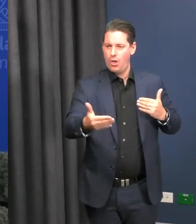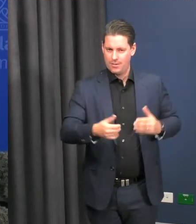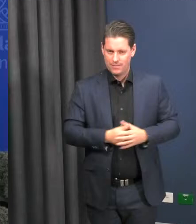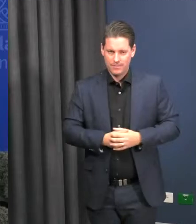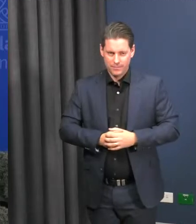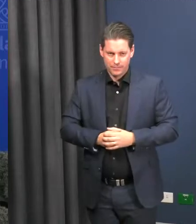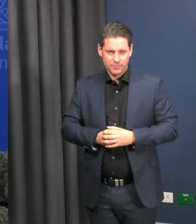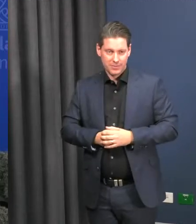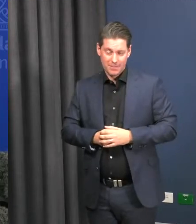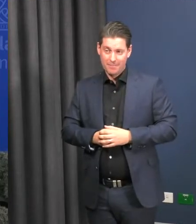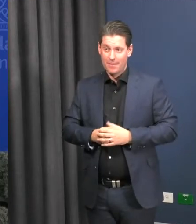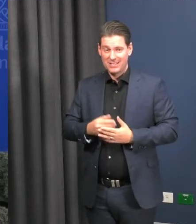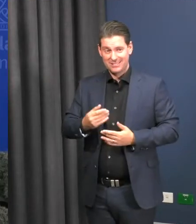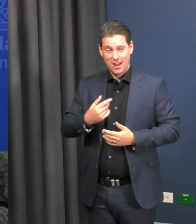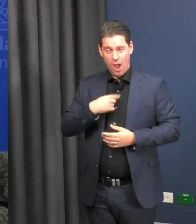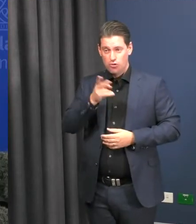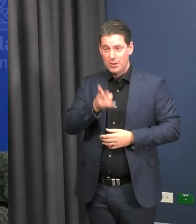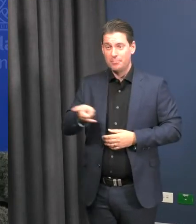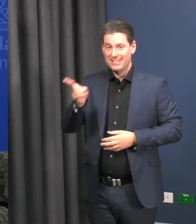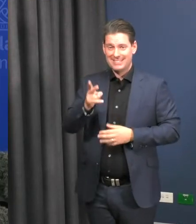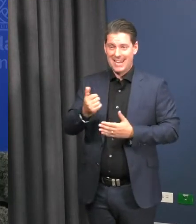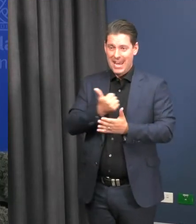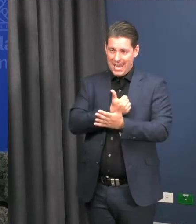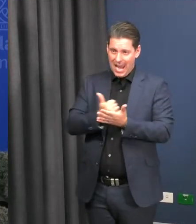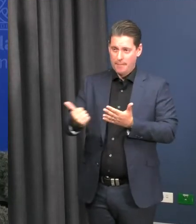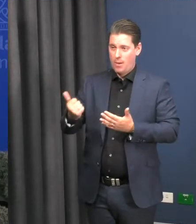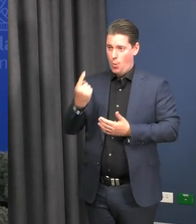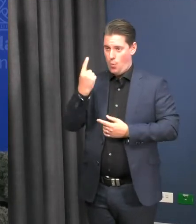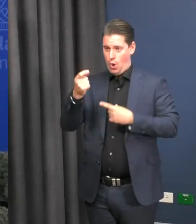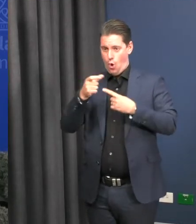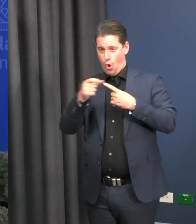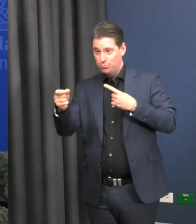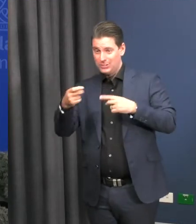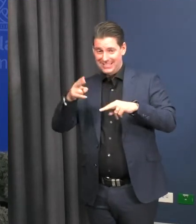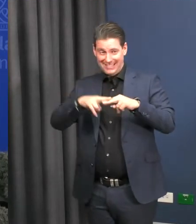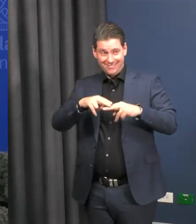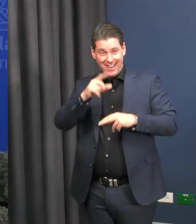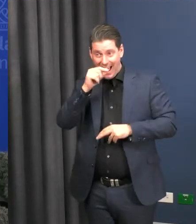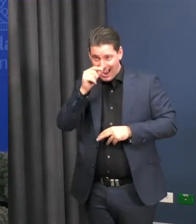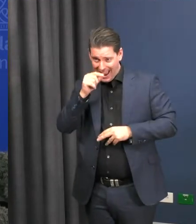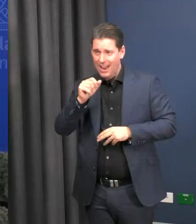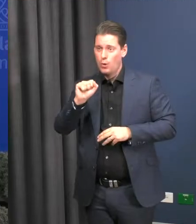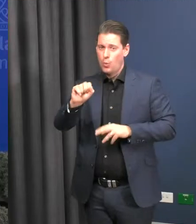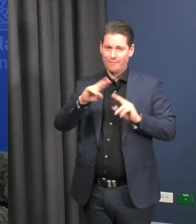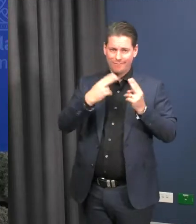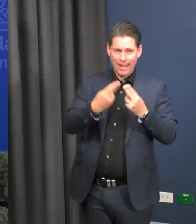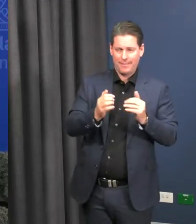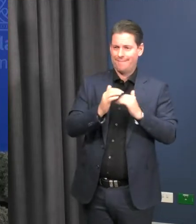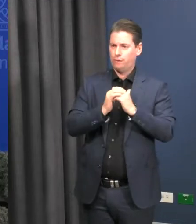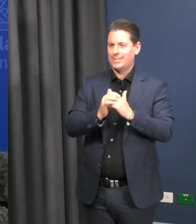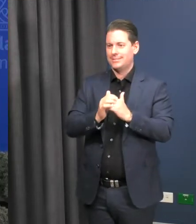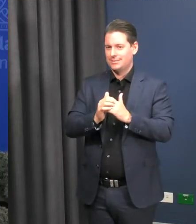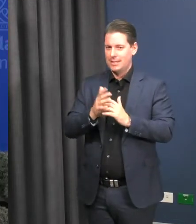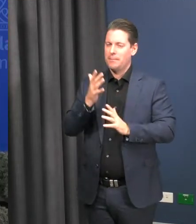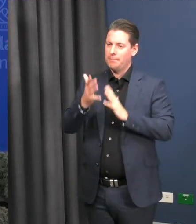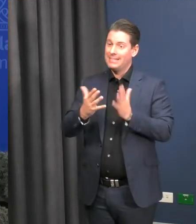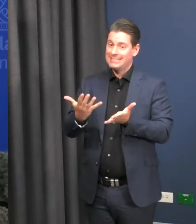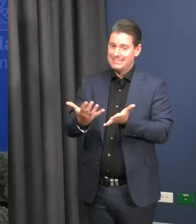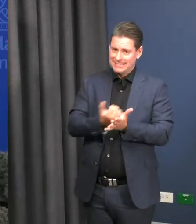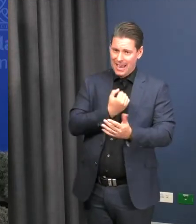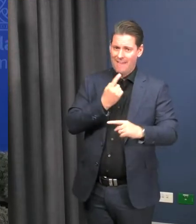instance, the best option is to lodge with family and friends, and that will give people the opportunity to be safe and